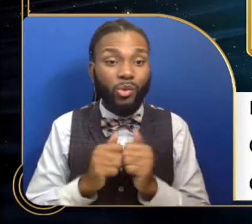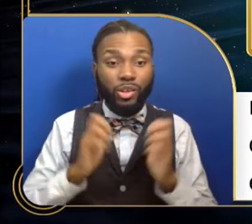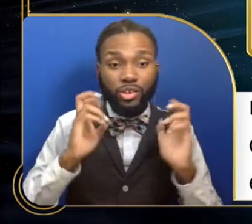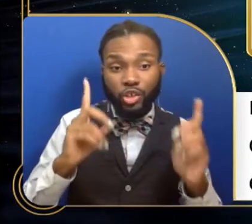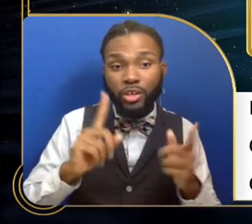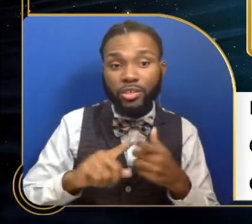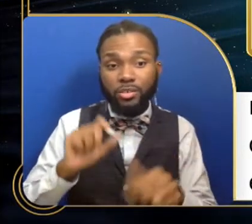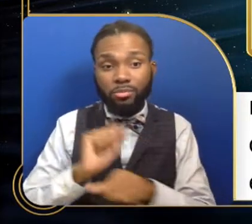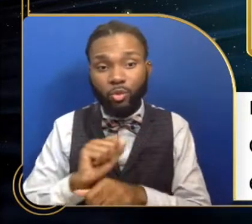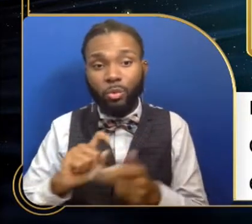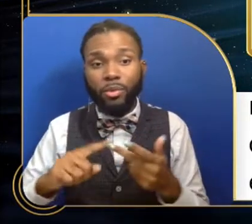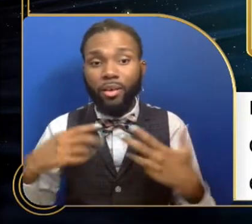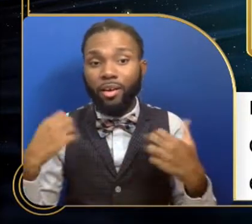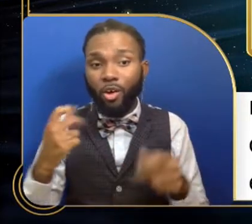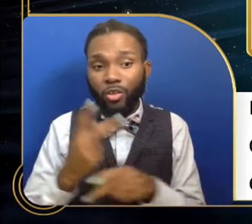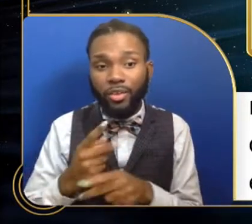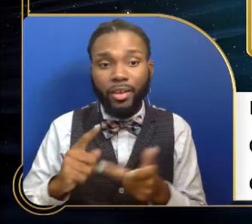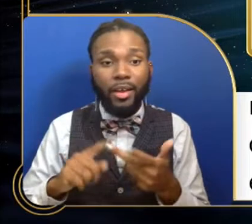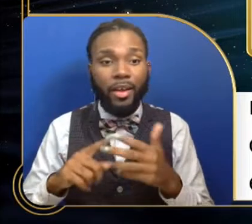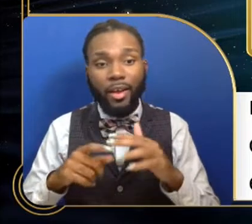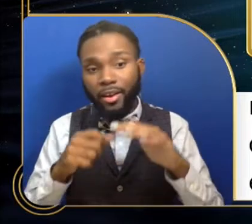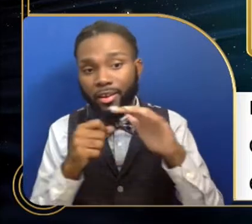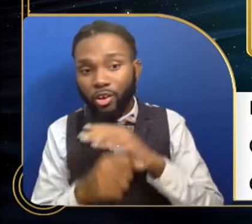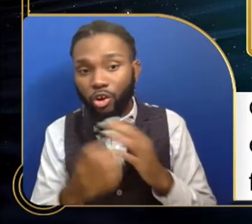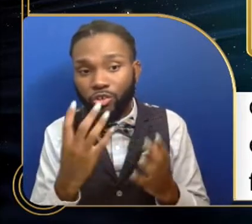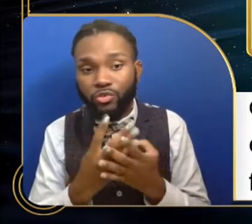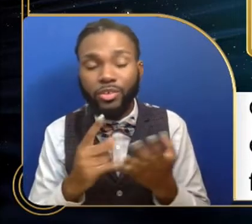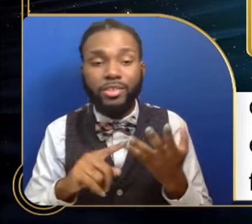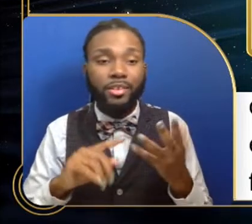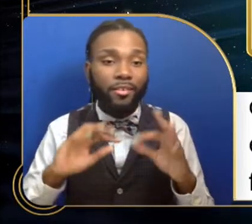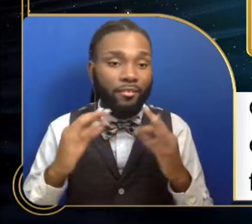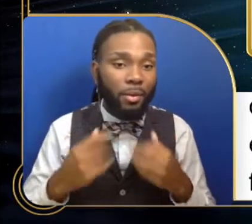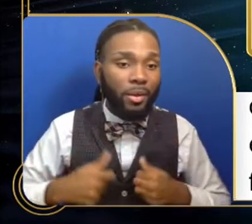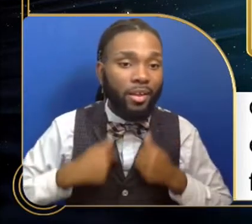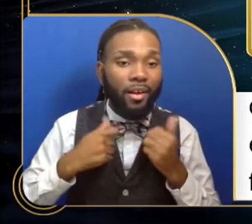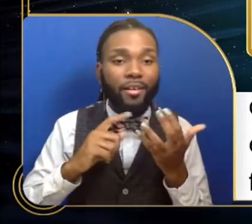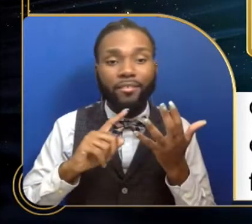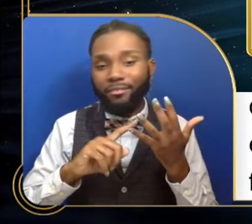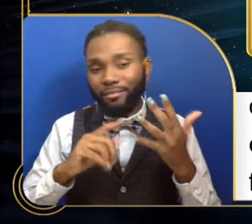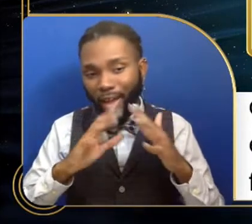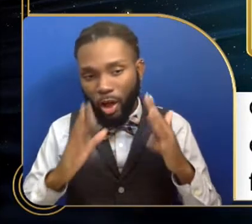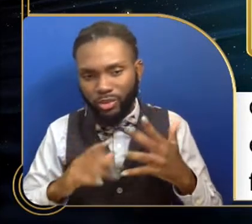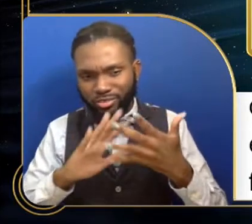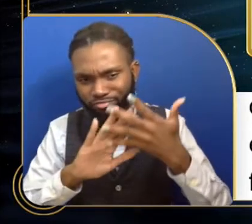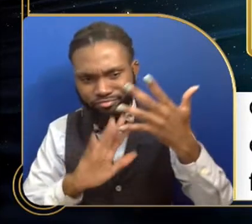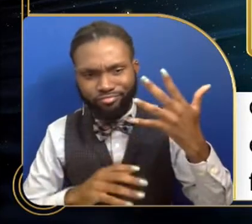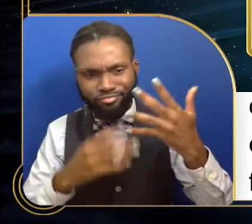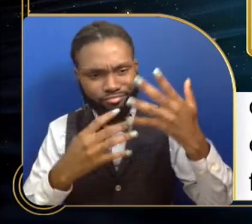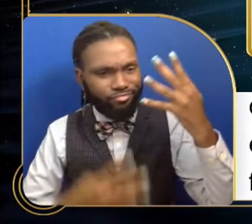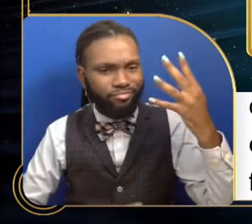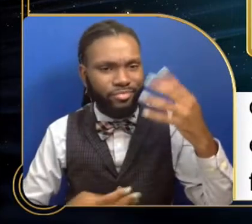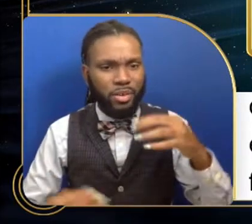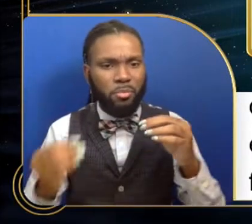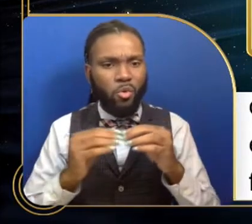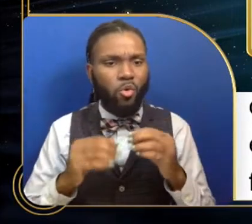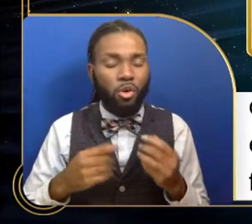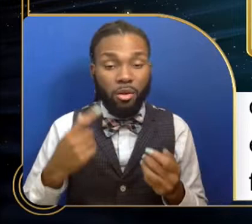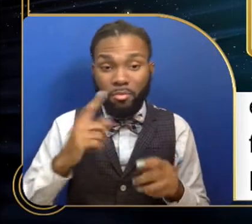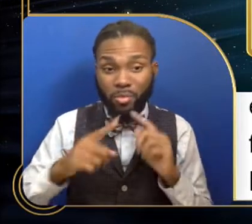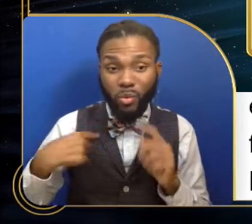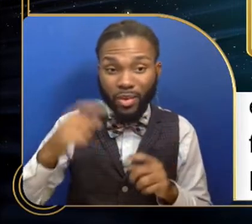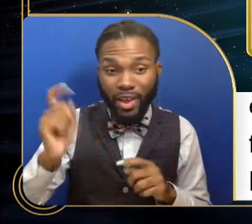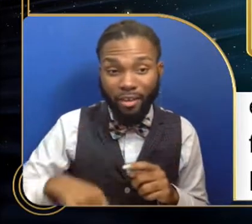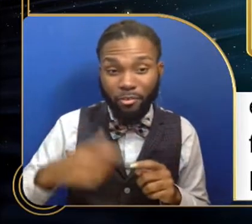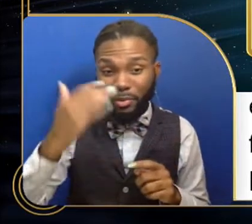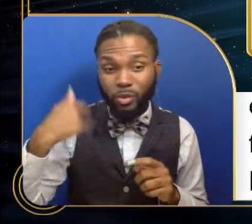healthcare, incarceration, family life, housing, and more. We have to, because we only have the resources to focus on